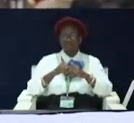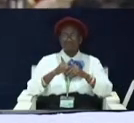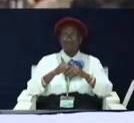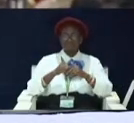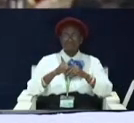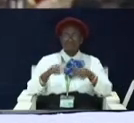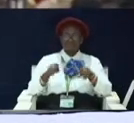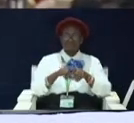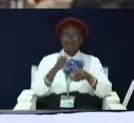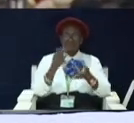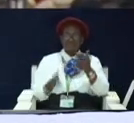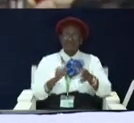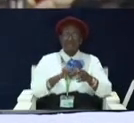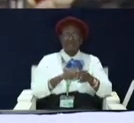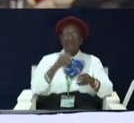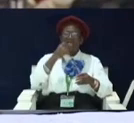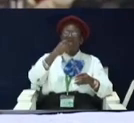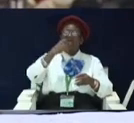So may I decree straight